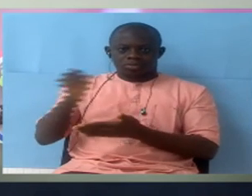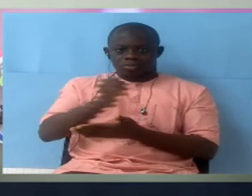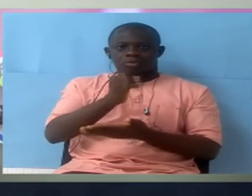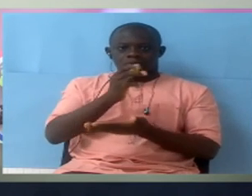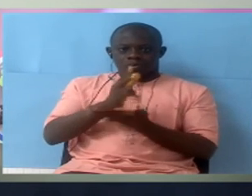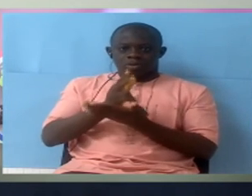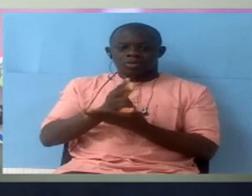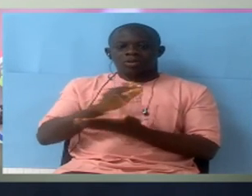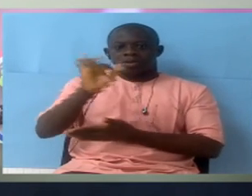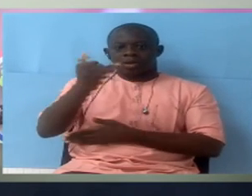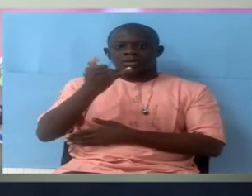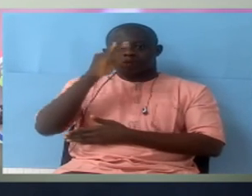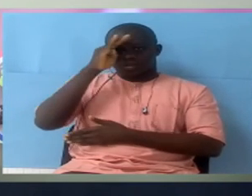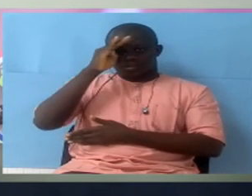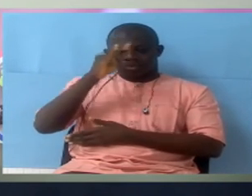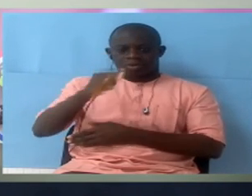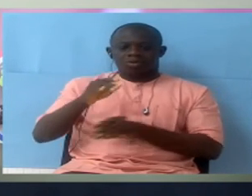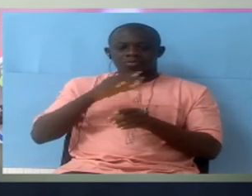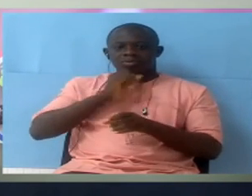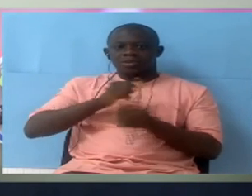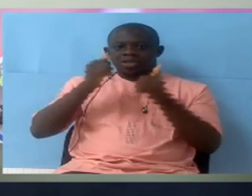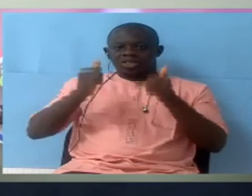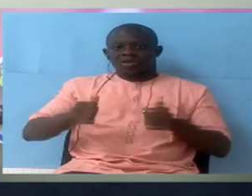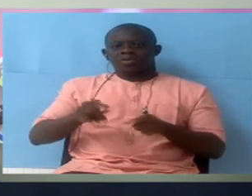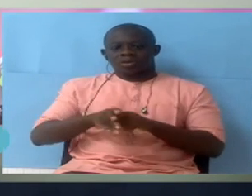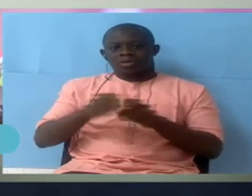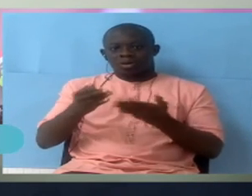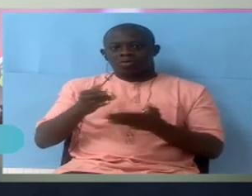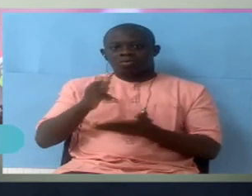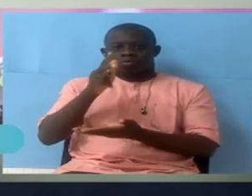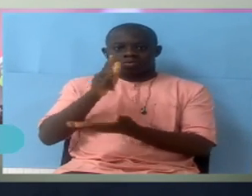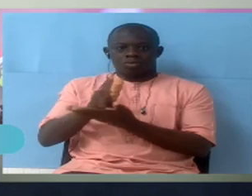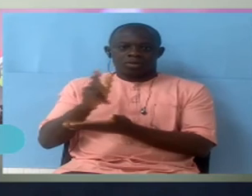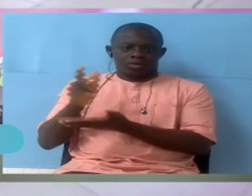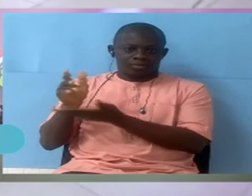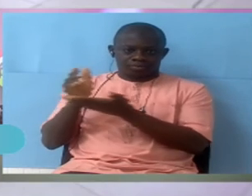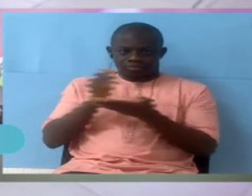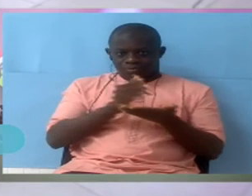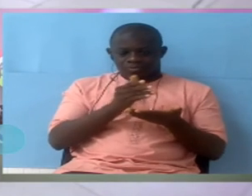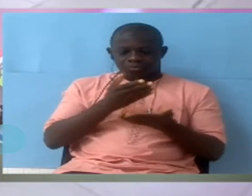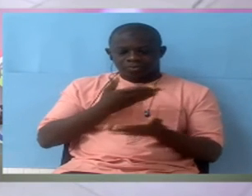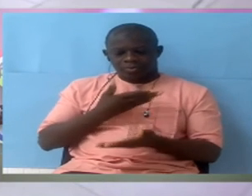Mr. Chairman. Mr. Osha, can you please guide the witness in?